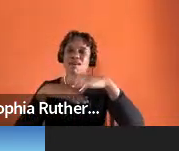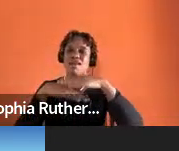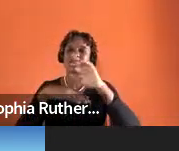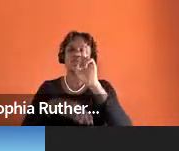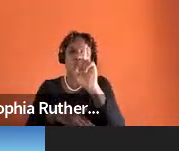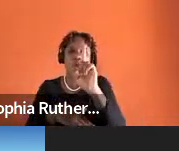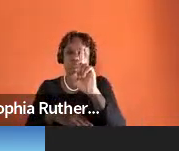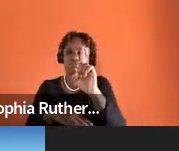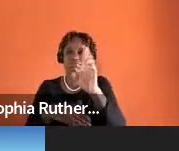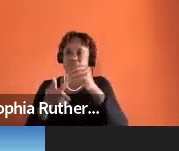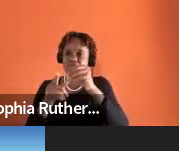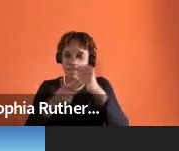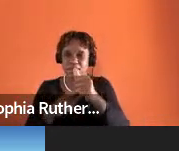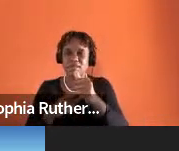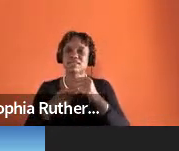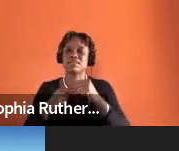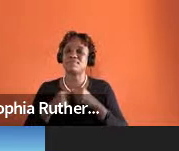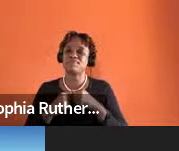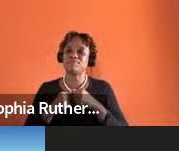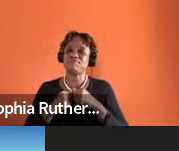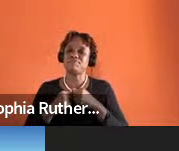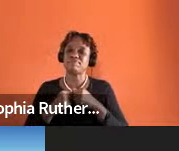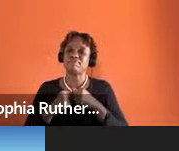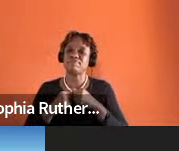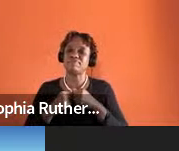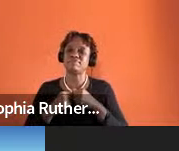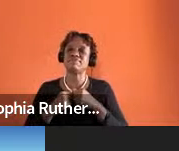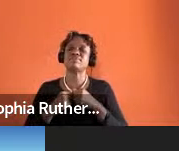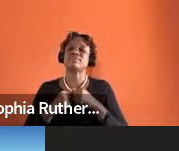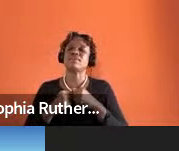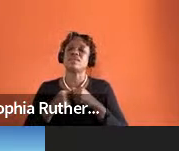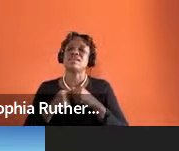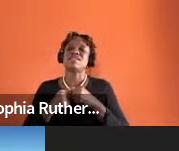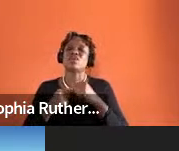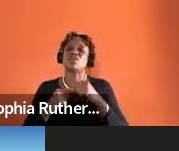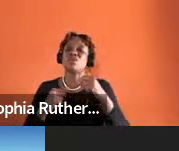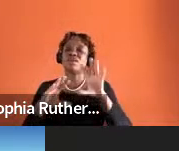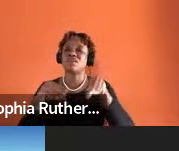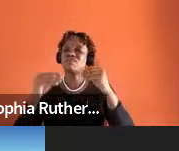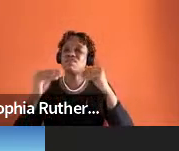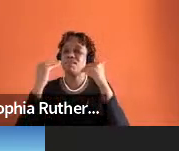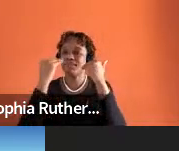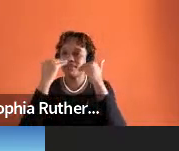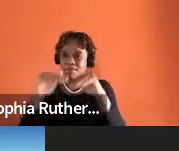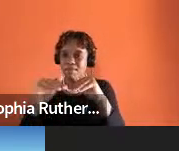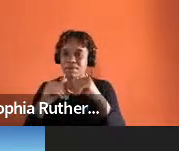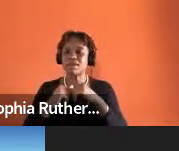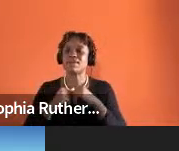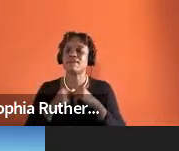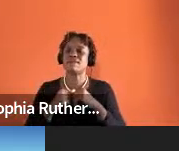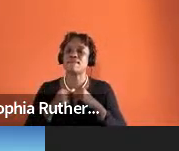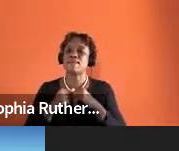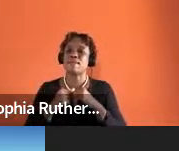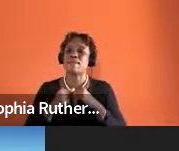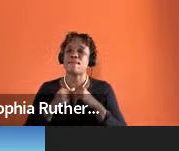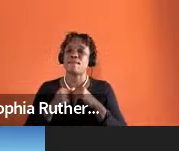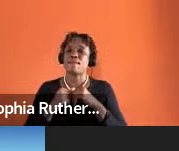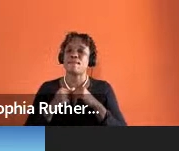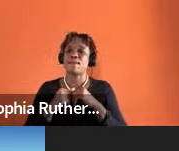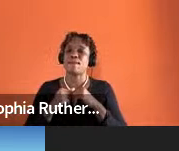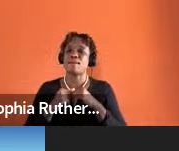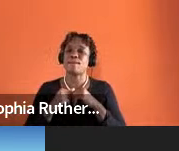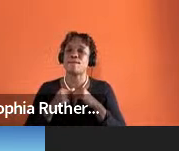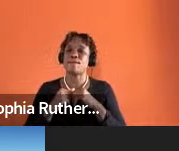children's vulnerability. And so they are limited in terms of what it is that they can do as a result of their disability for the most